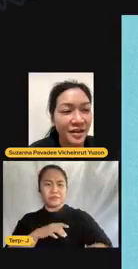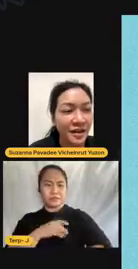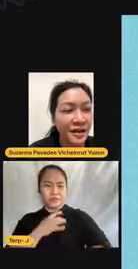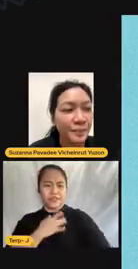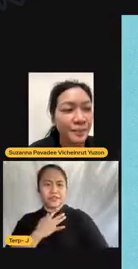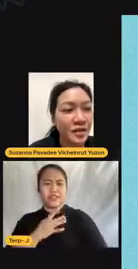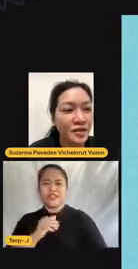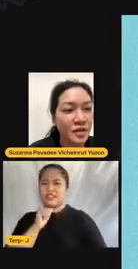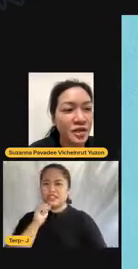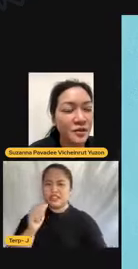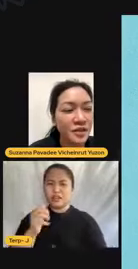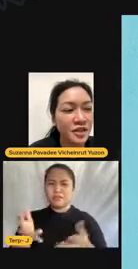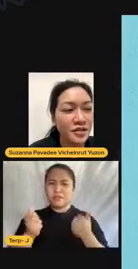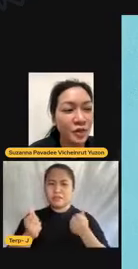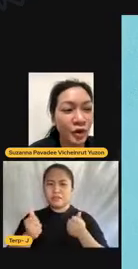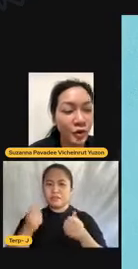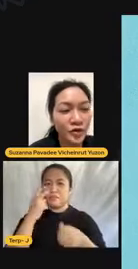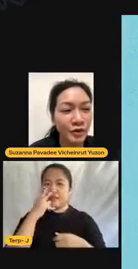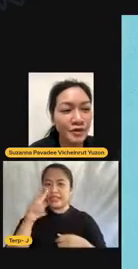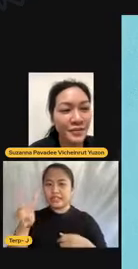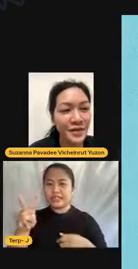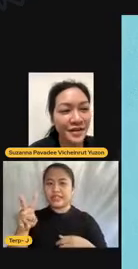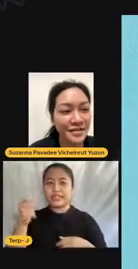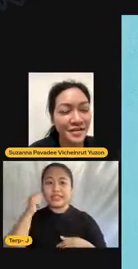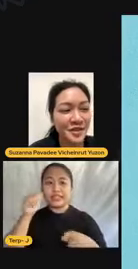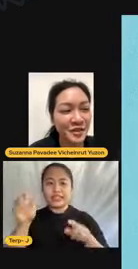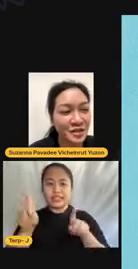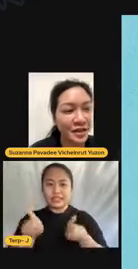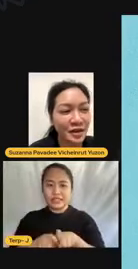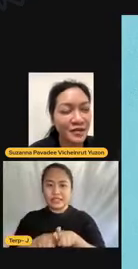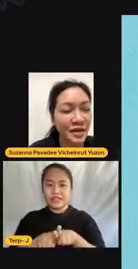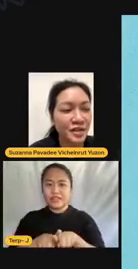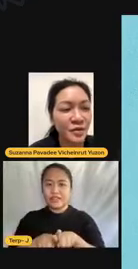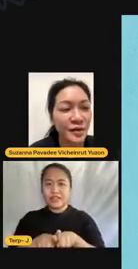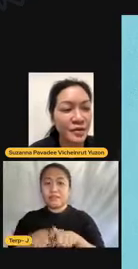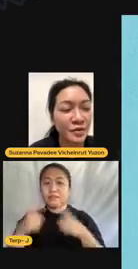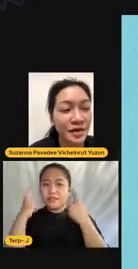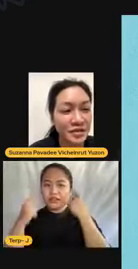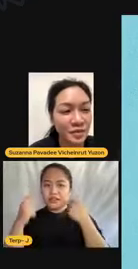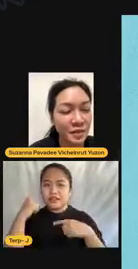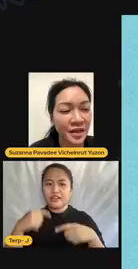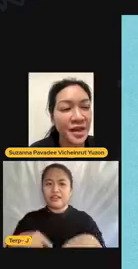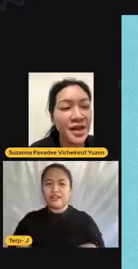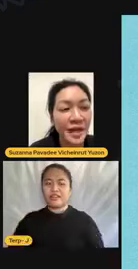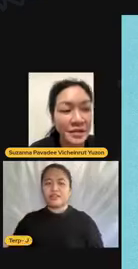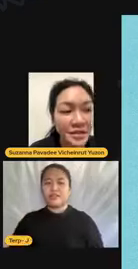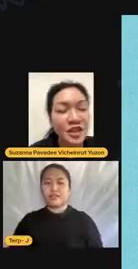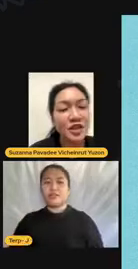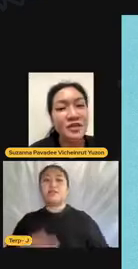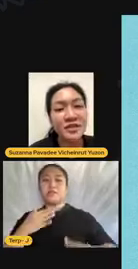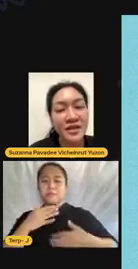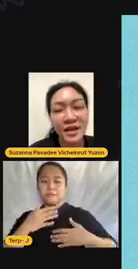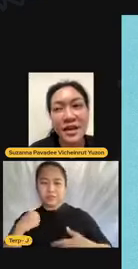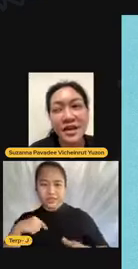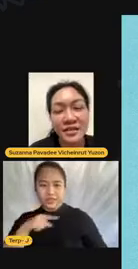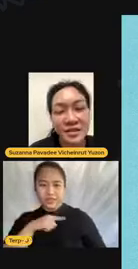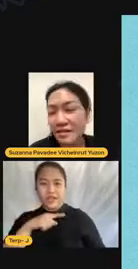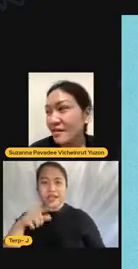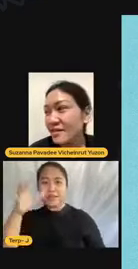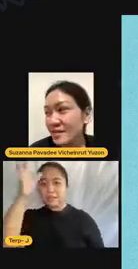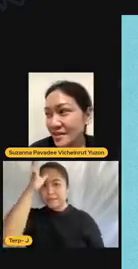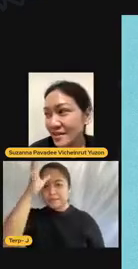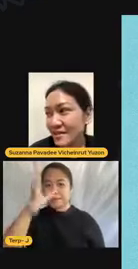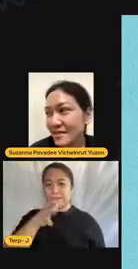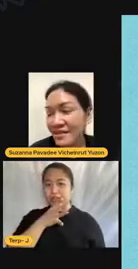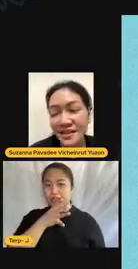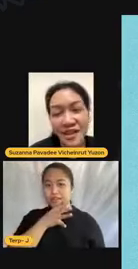react. So she would just throw something at her sister. She didn't know how to react. So we would have to process with it and teach her to say,